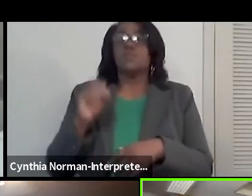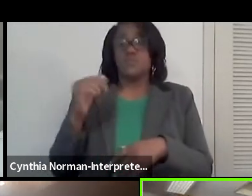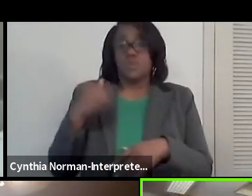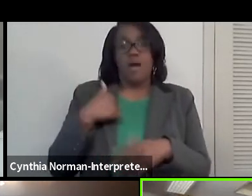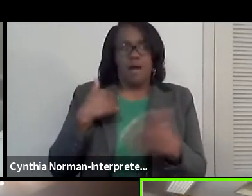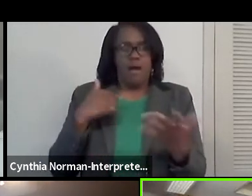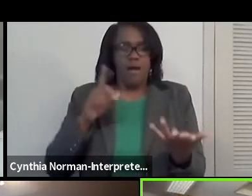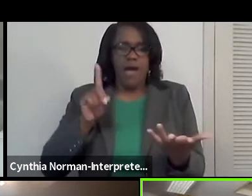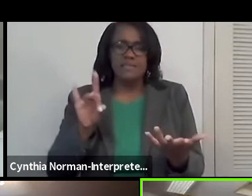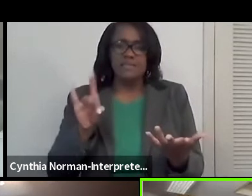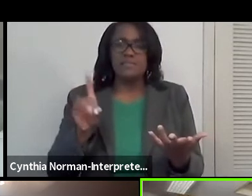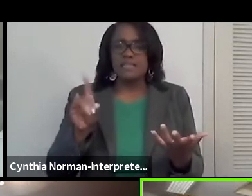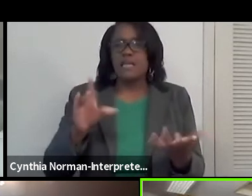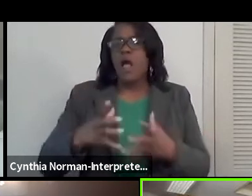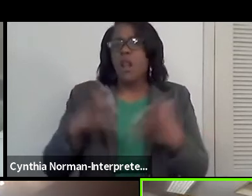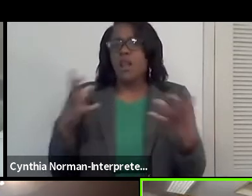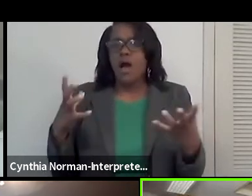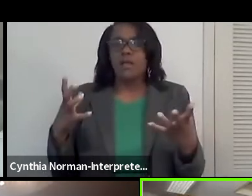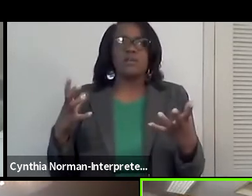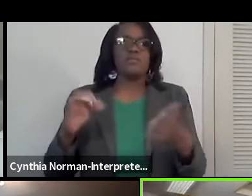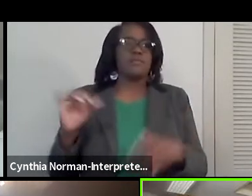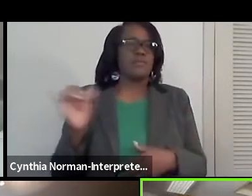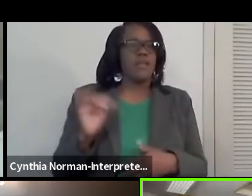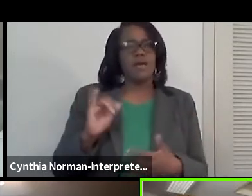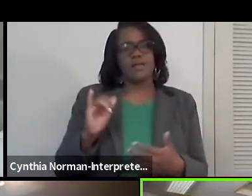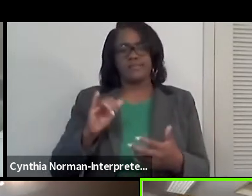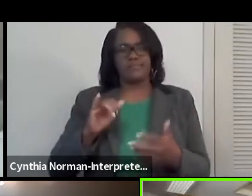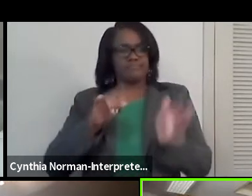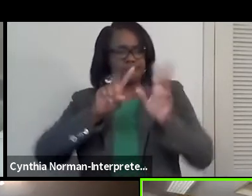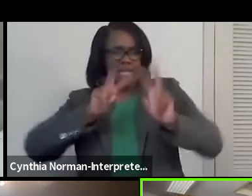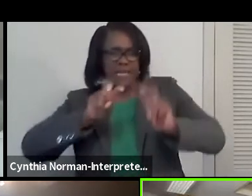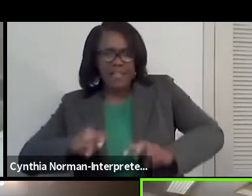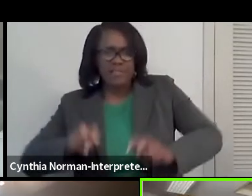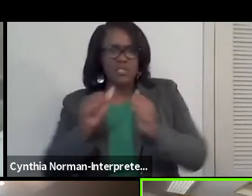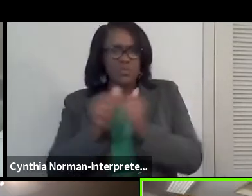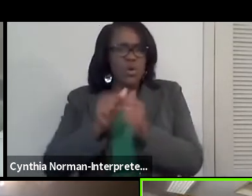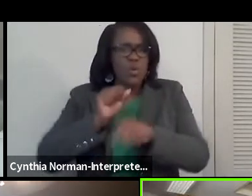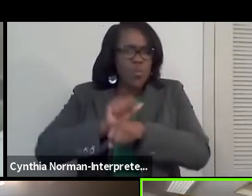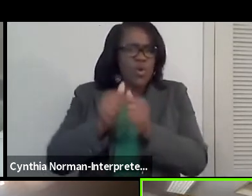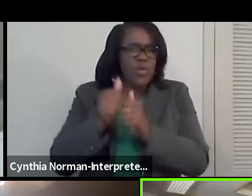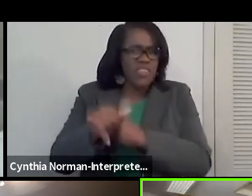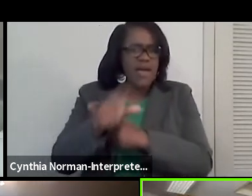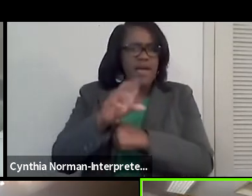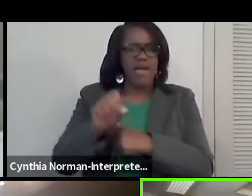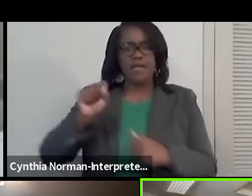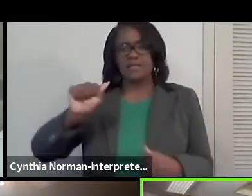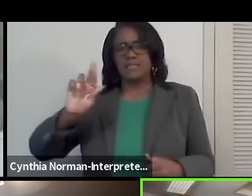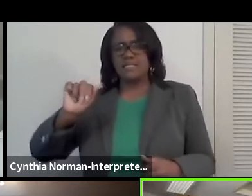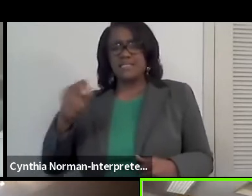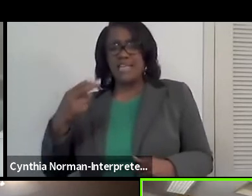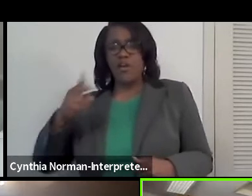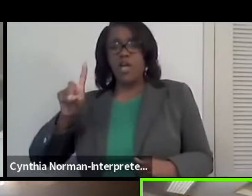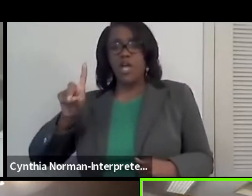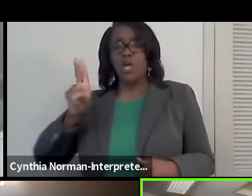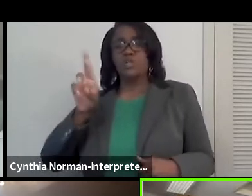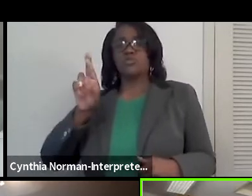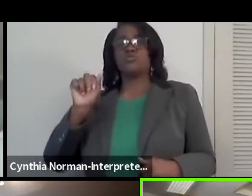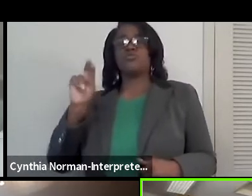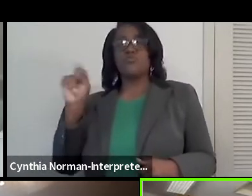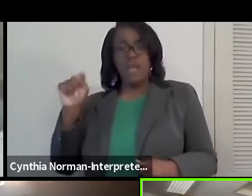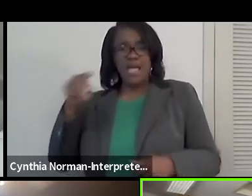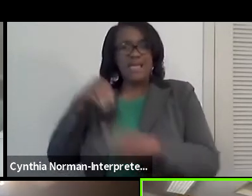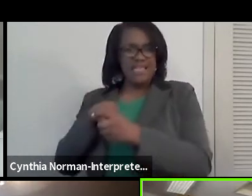of sort of meta-analysis type work with that. And I also worked with Sarah Durant and the Serengeti Cheetah Project to